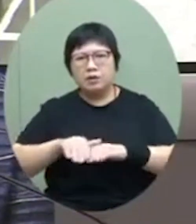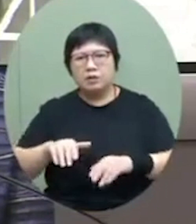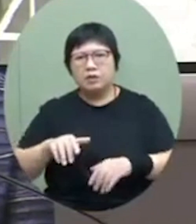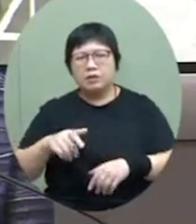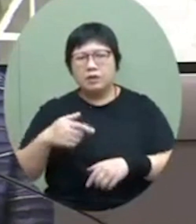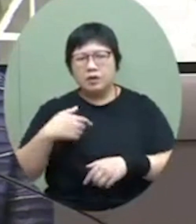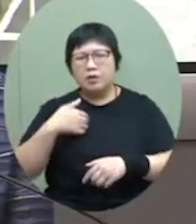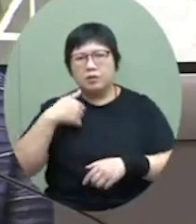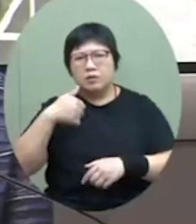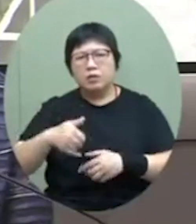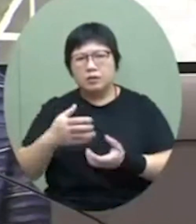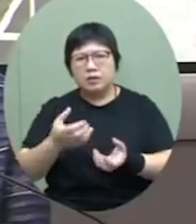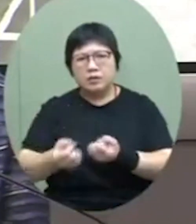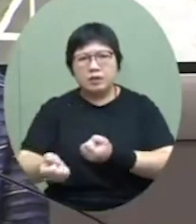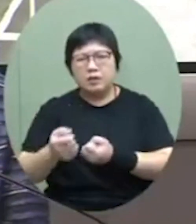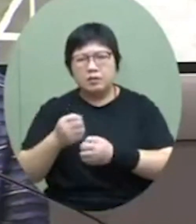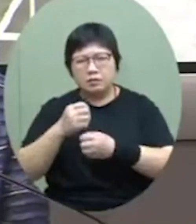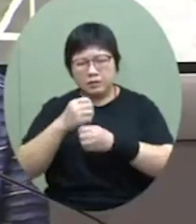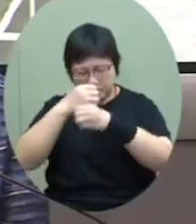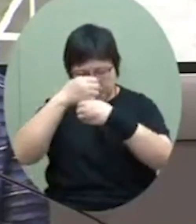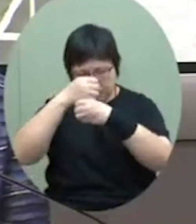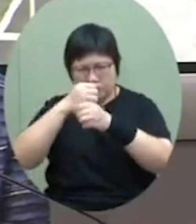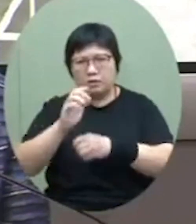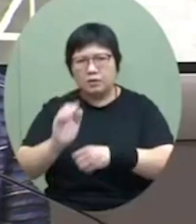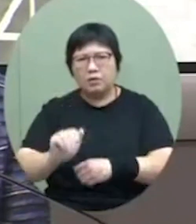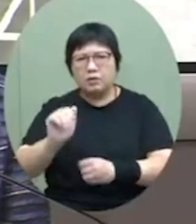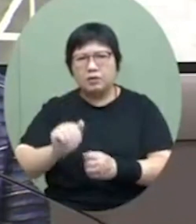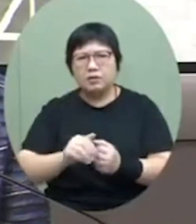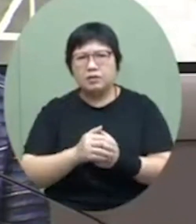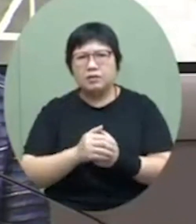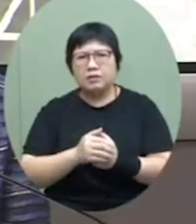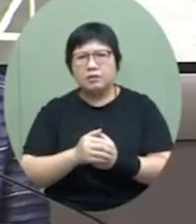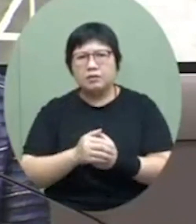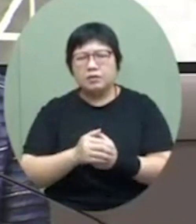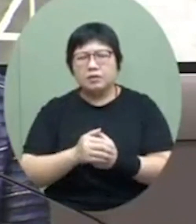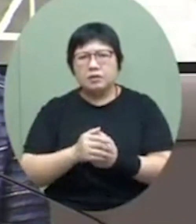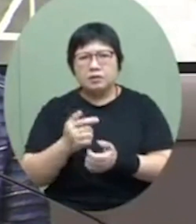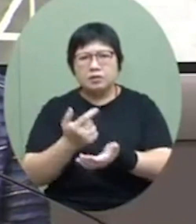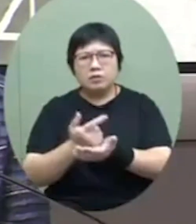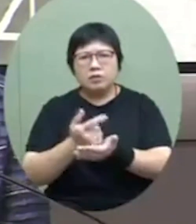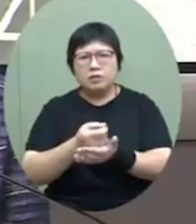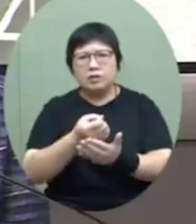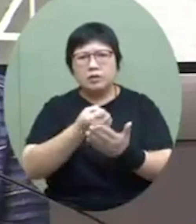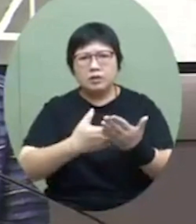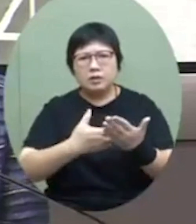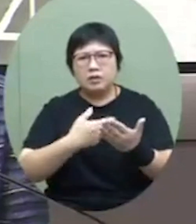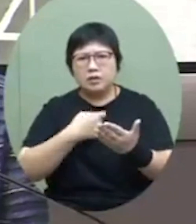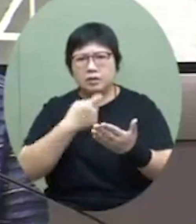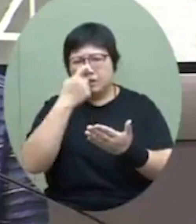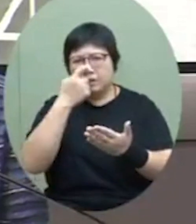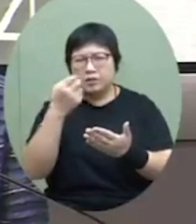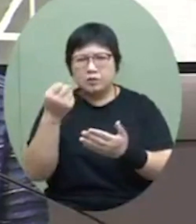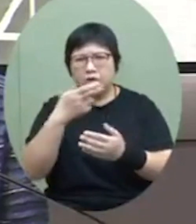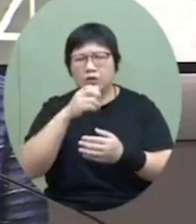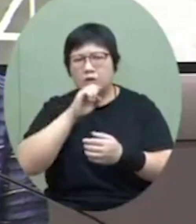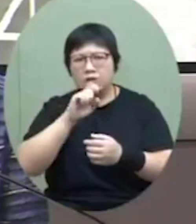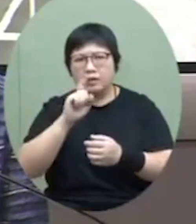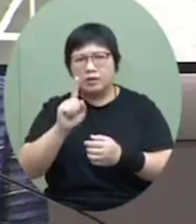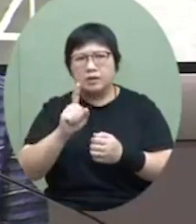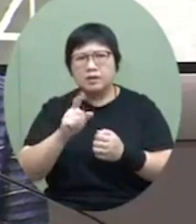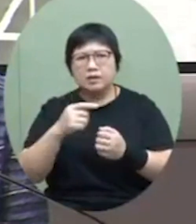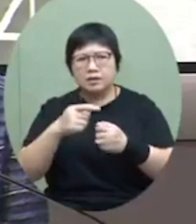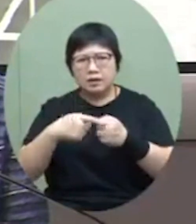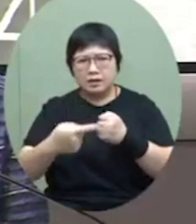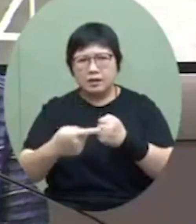now so um of the important principles if i need to rehearse them in english one is we want to do it as soon as